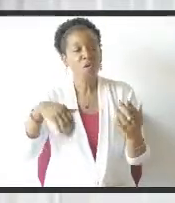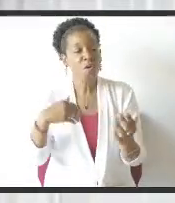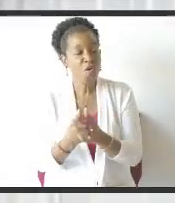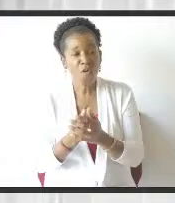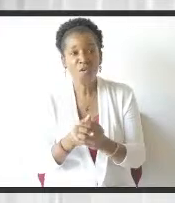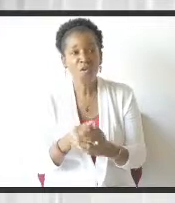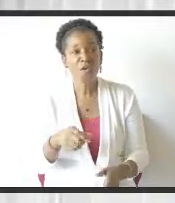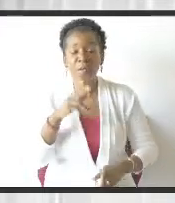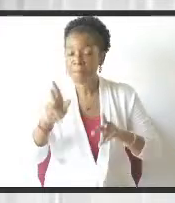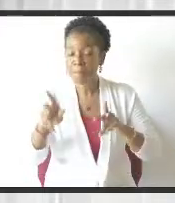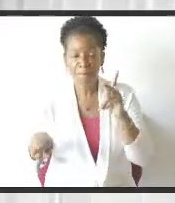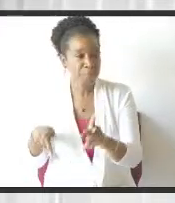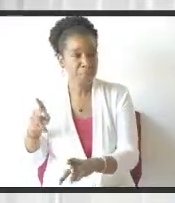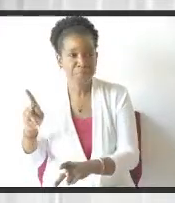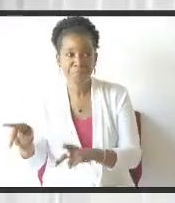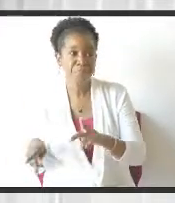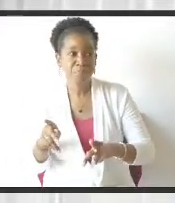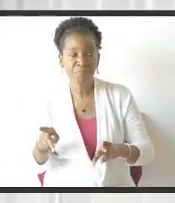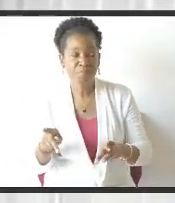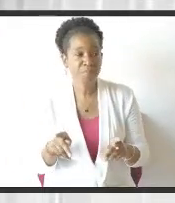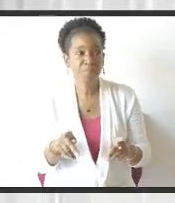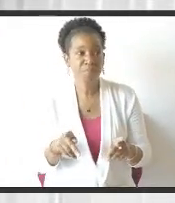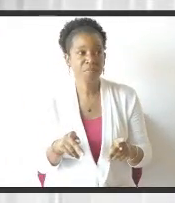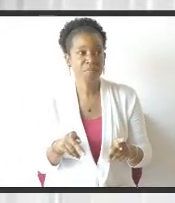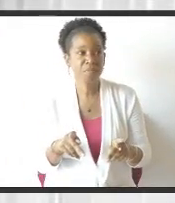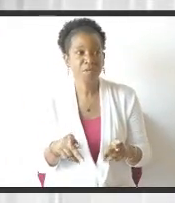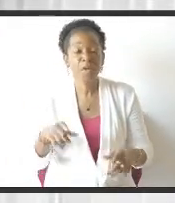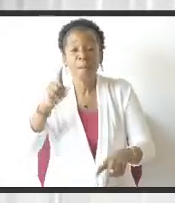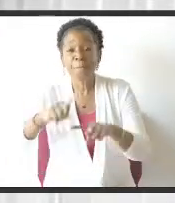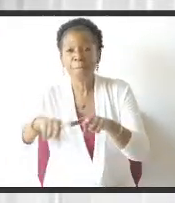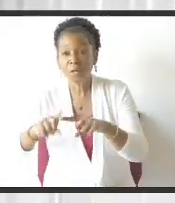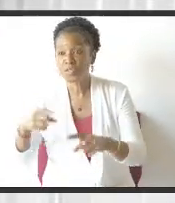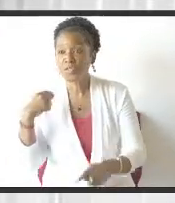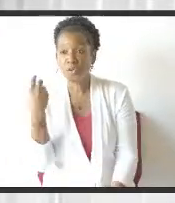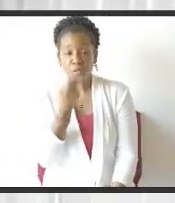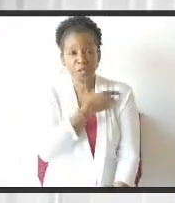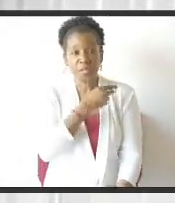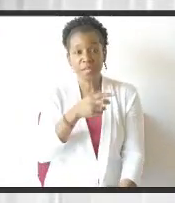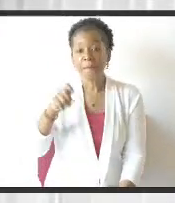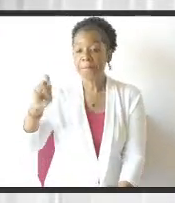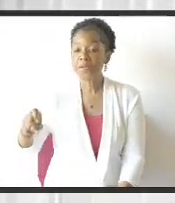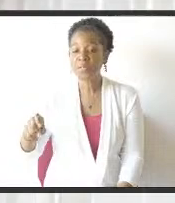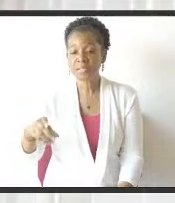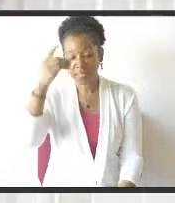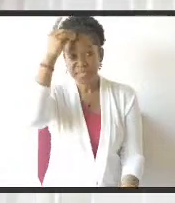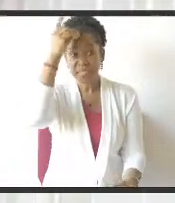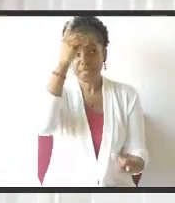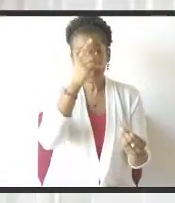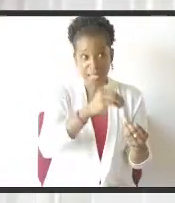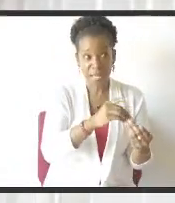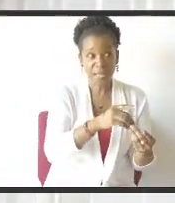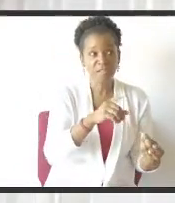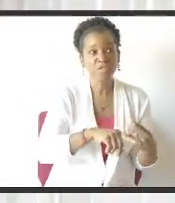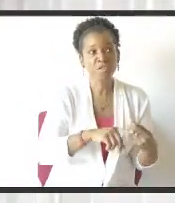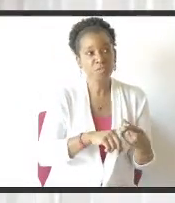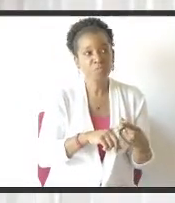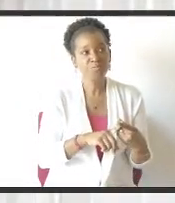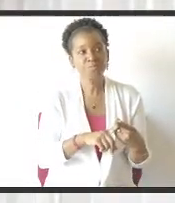And it's by pure determination and commitment that I'm able to